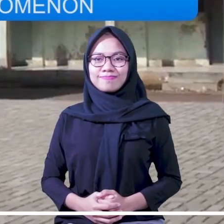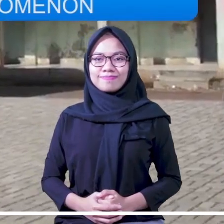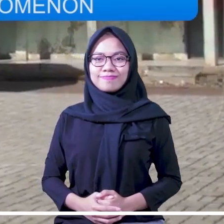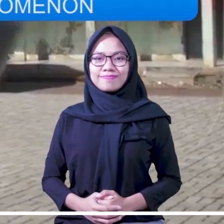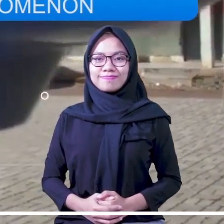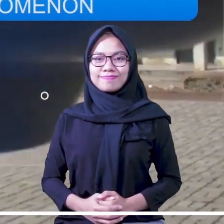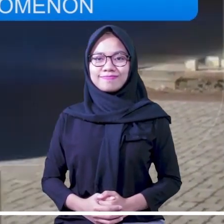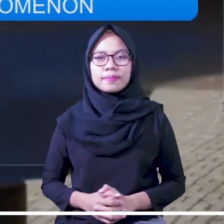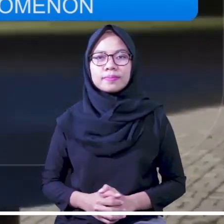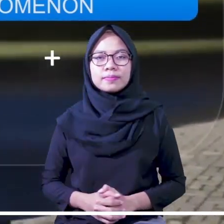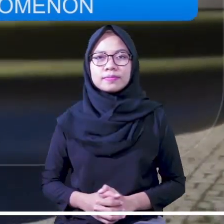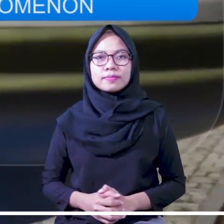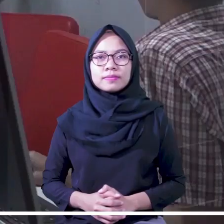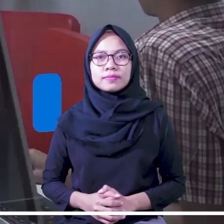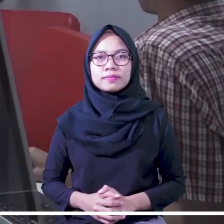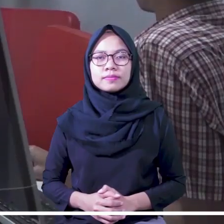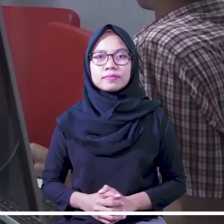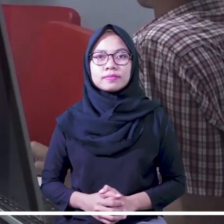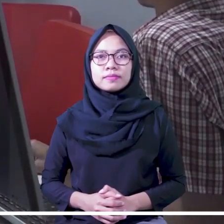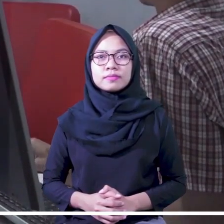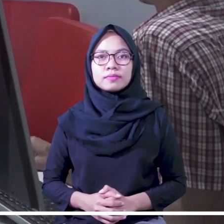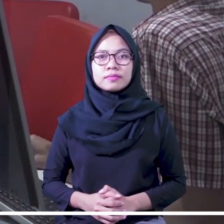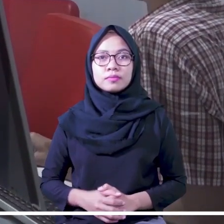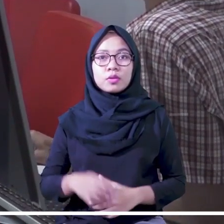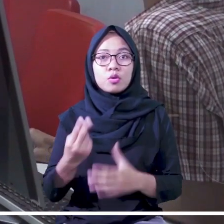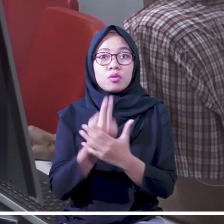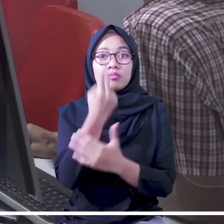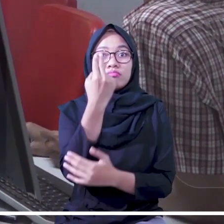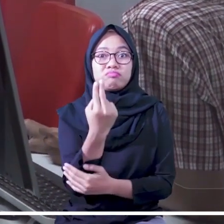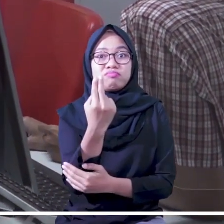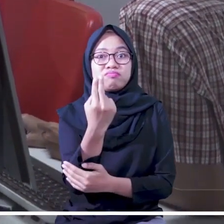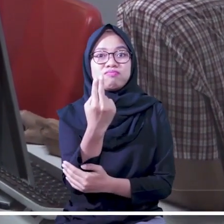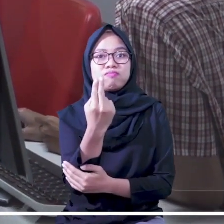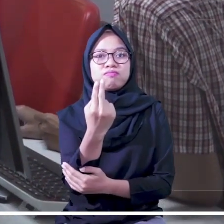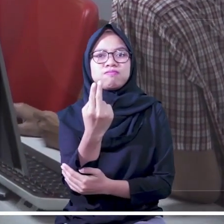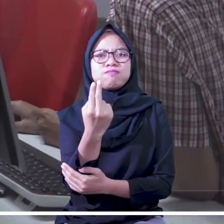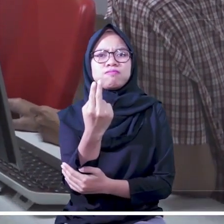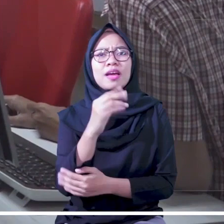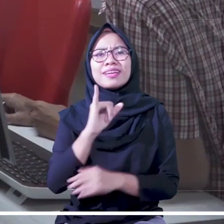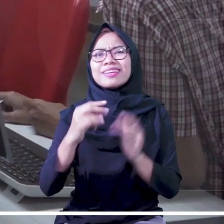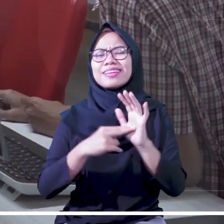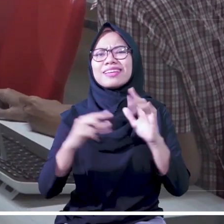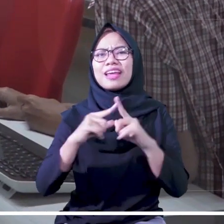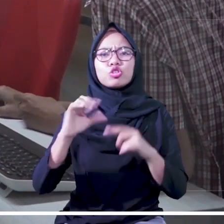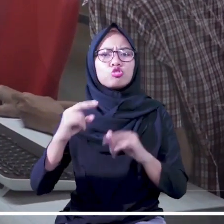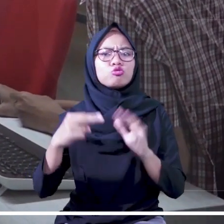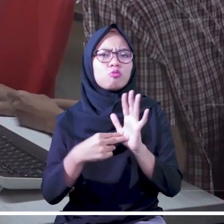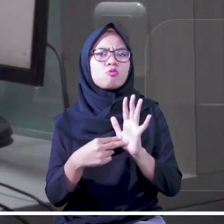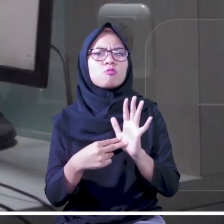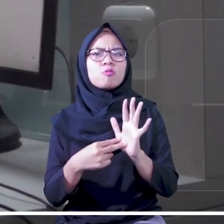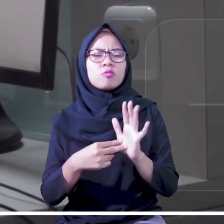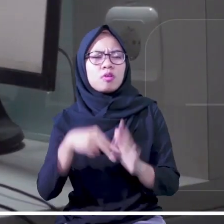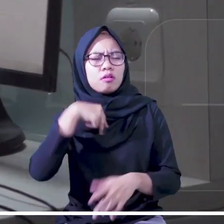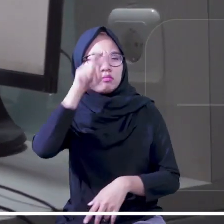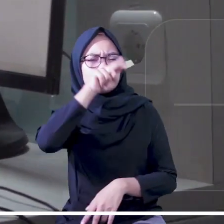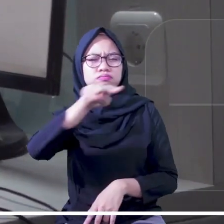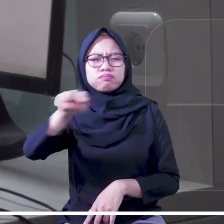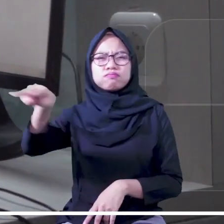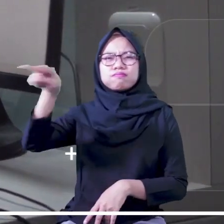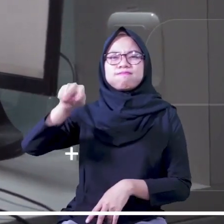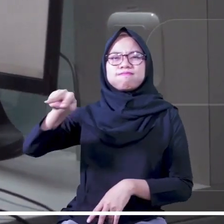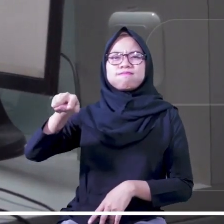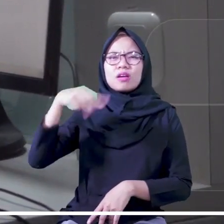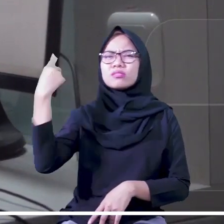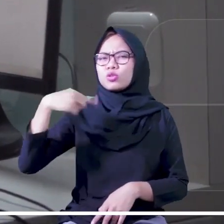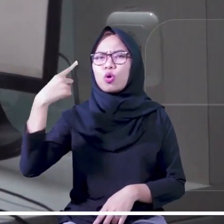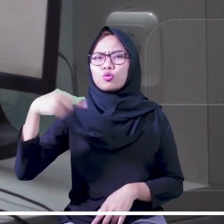region. As a national reference point, INECORS coordinates accuracy is always monitored carefully